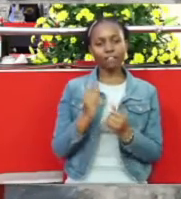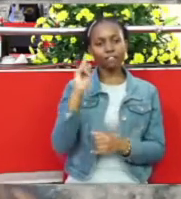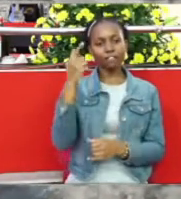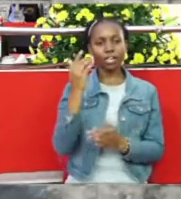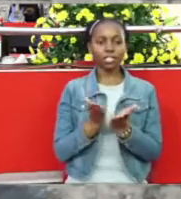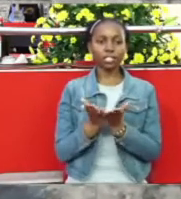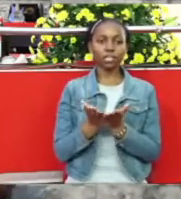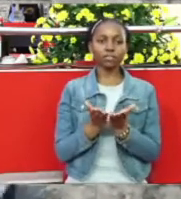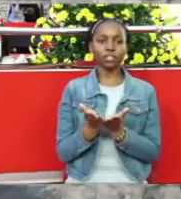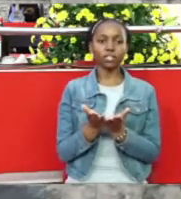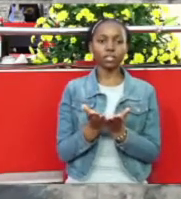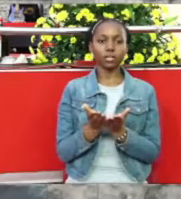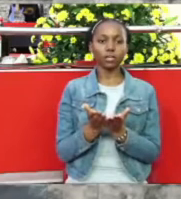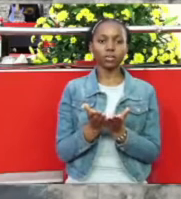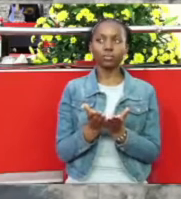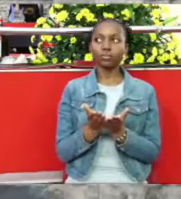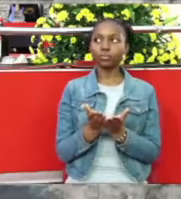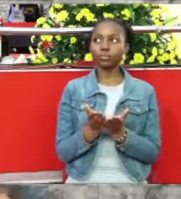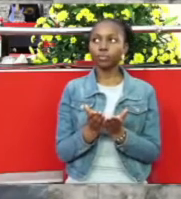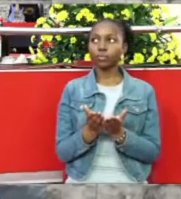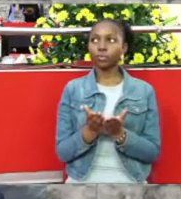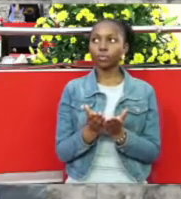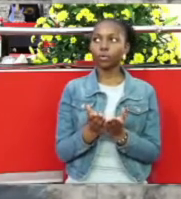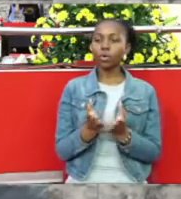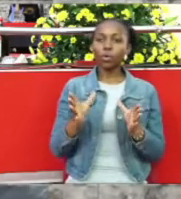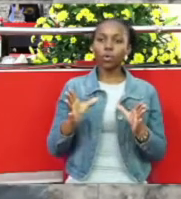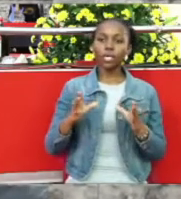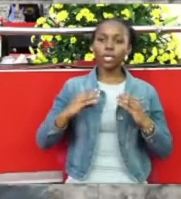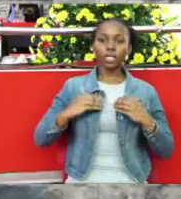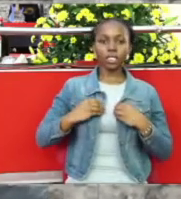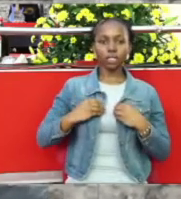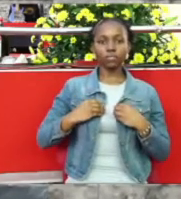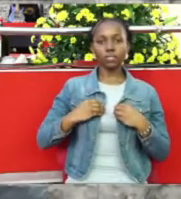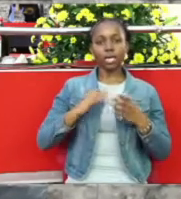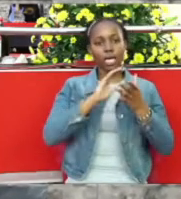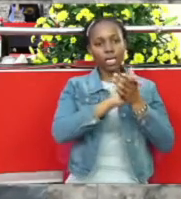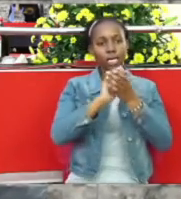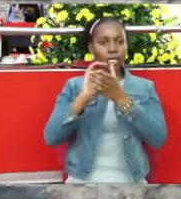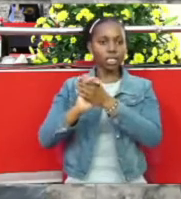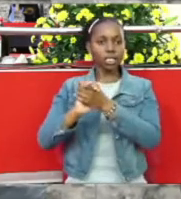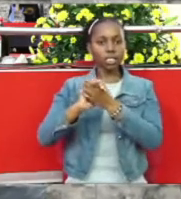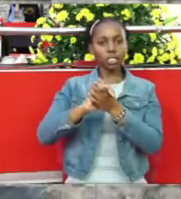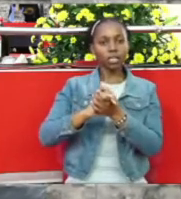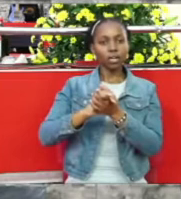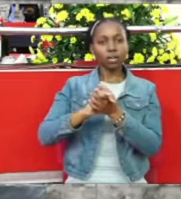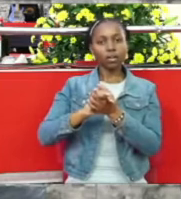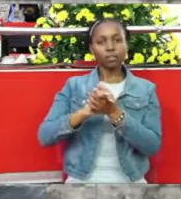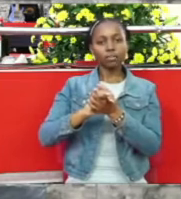we had a privilege of receiving greetings from mom and dad of the house, Bishop Jimmy, Kimani,